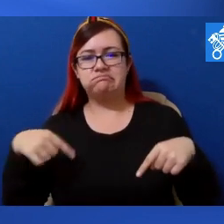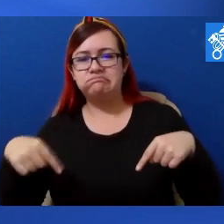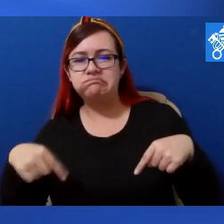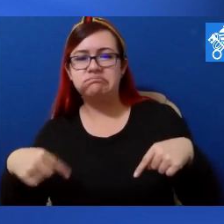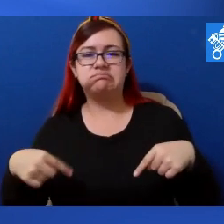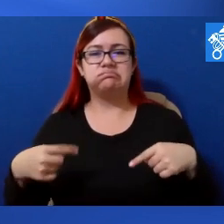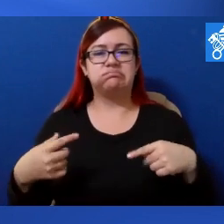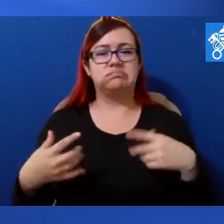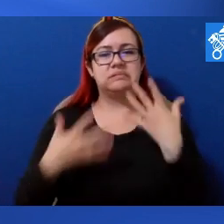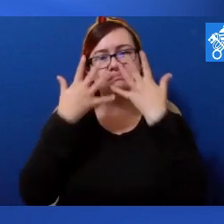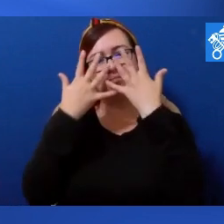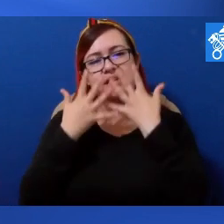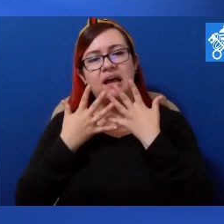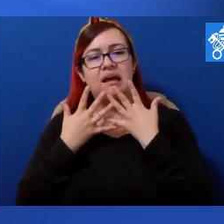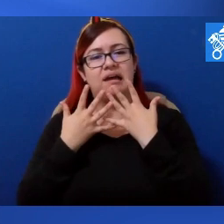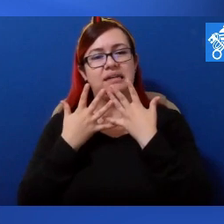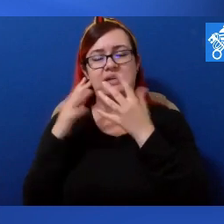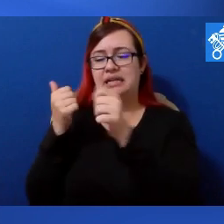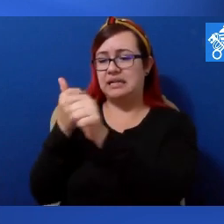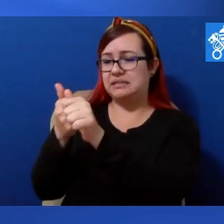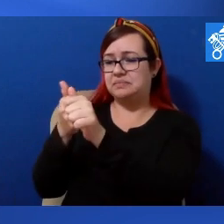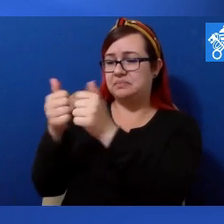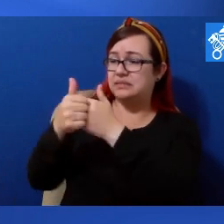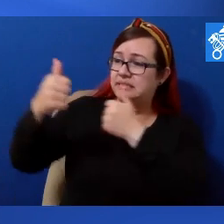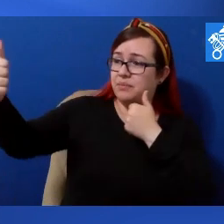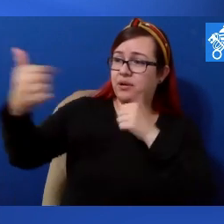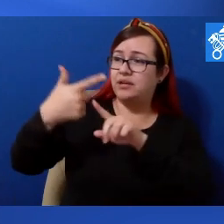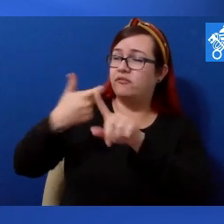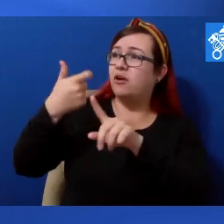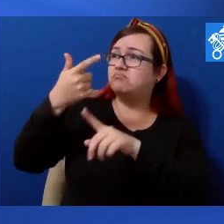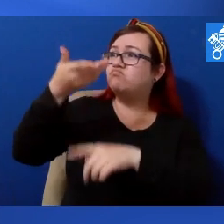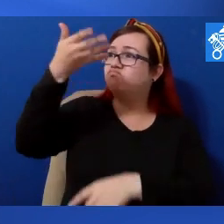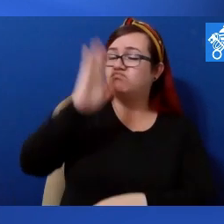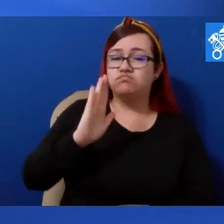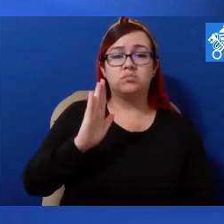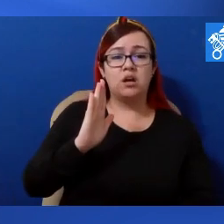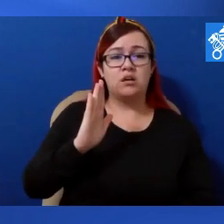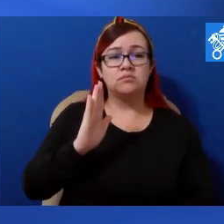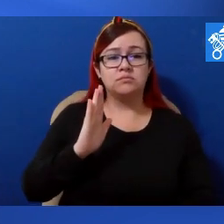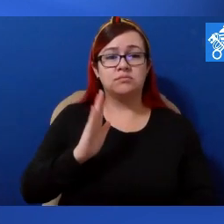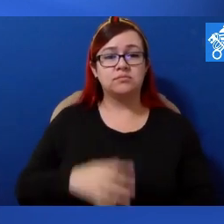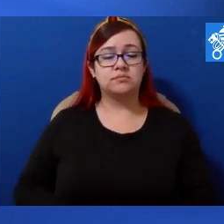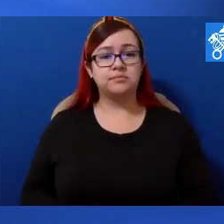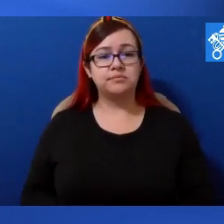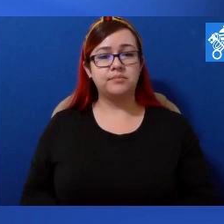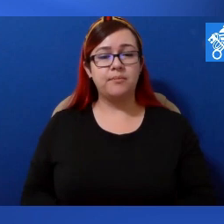lazy, tepid, sad, as if separated from the Creator.